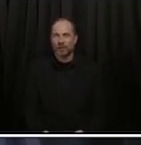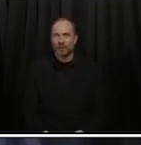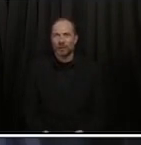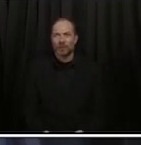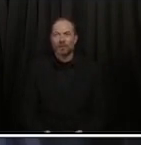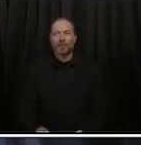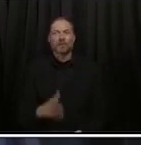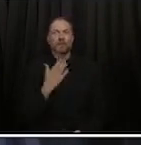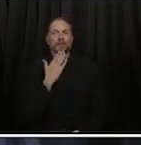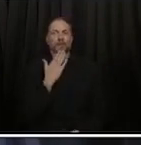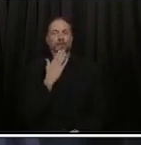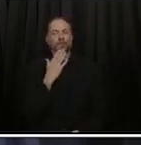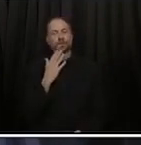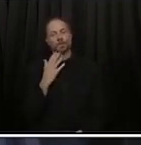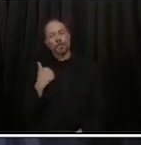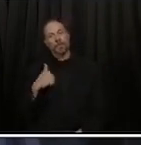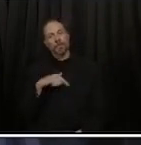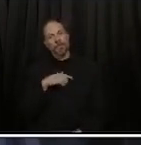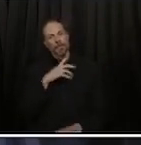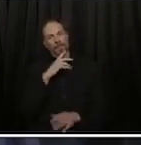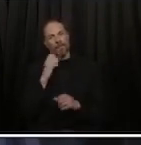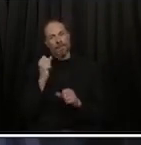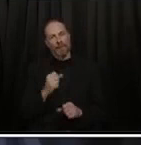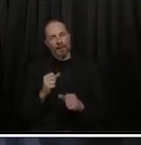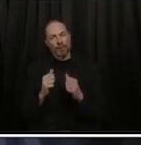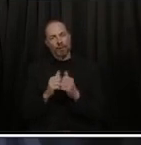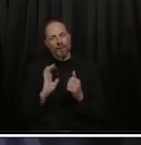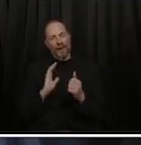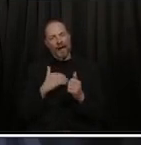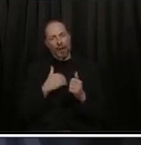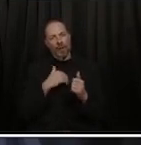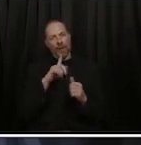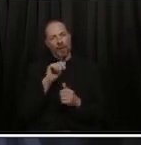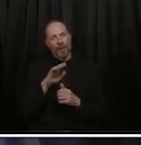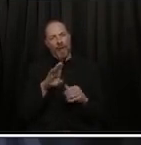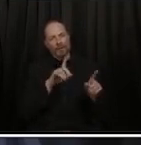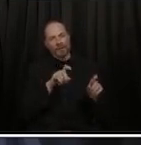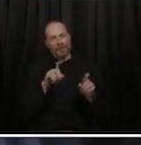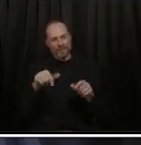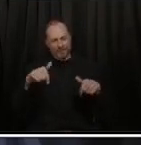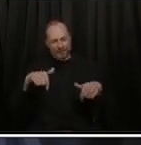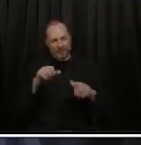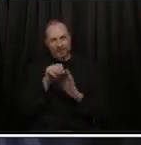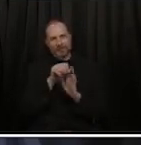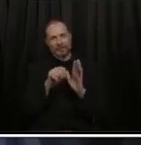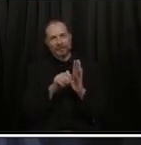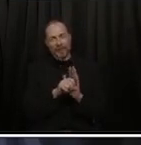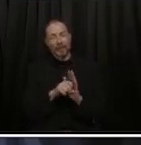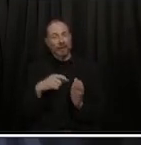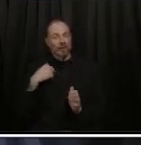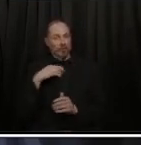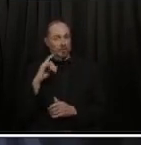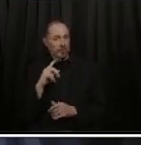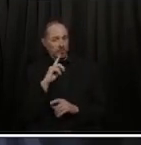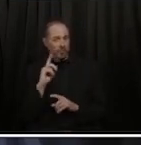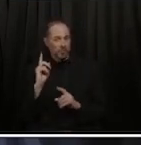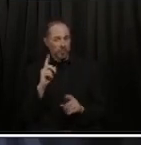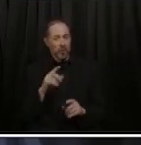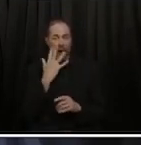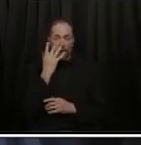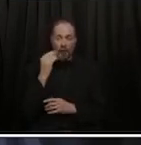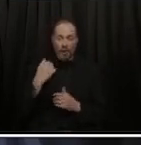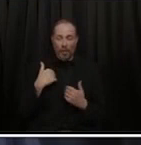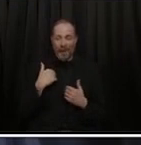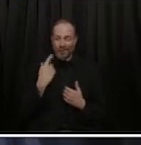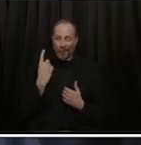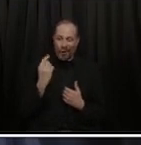Thank you. So we are certainly confident in our laboratory systems in the state. So as we reported on earlier this week, Colorado actually has one of the highest